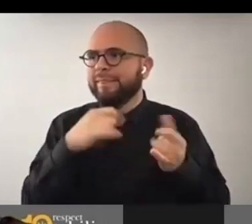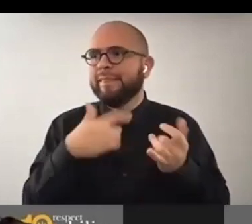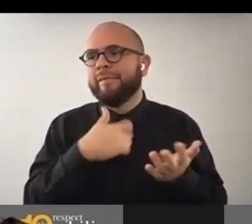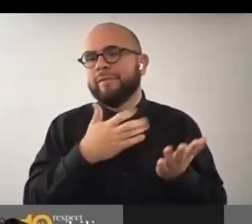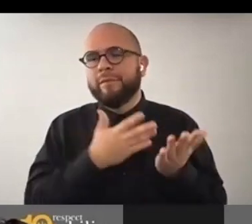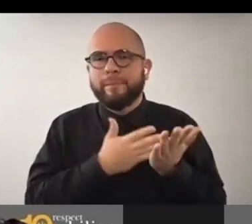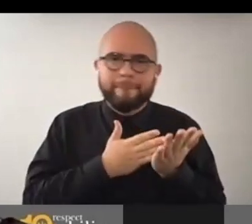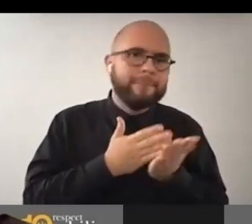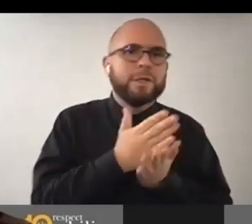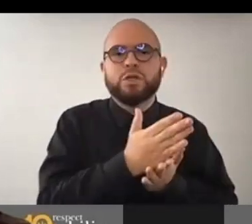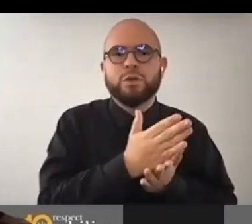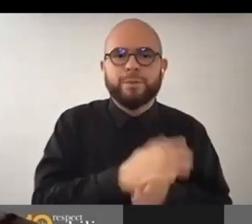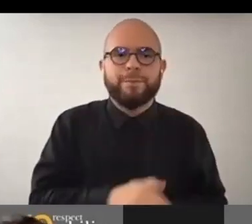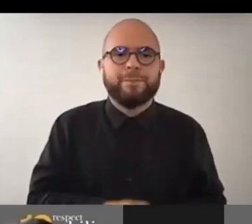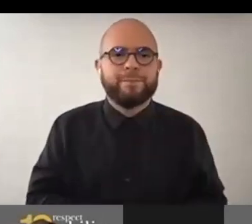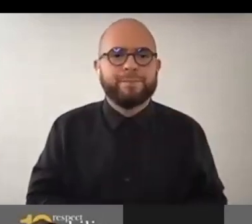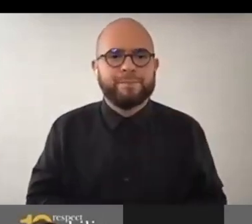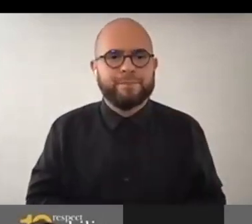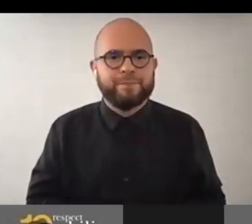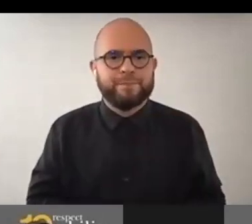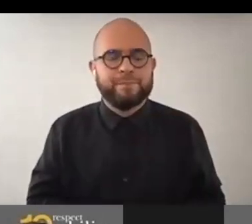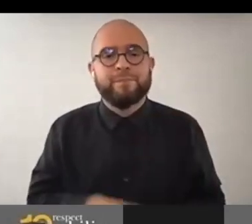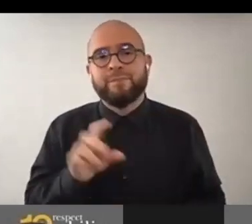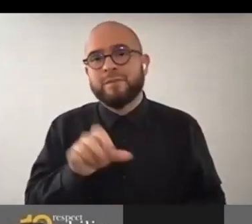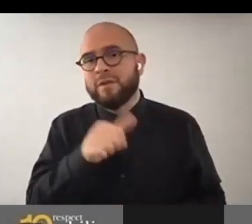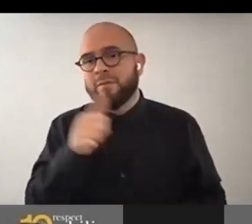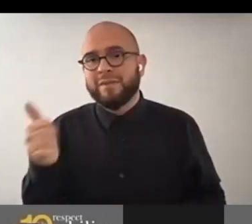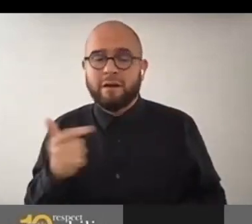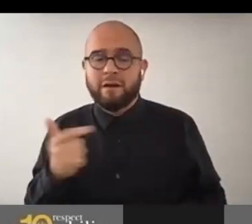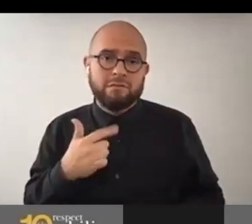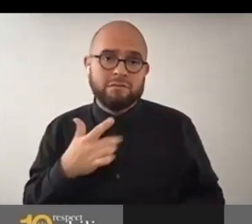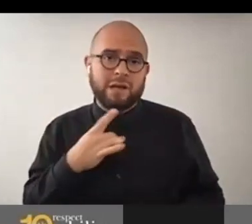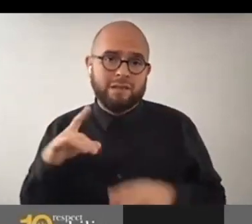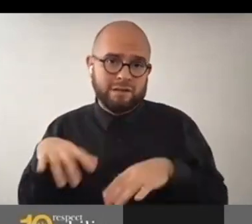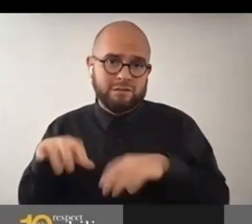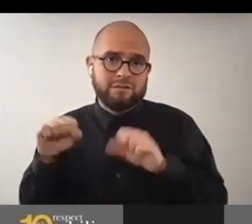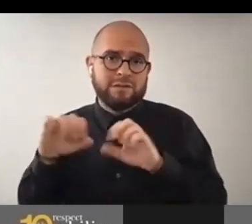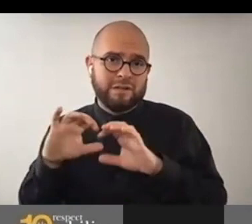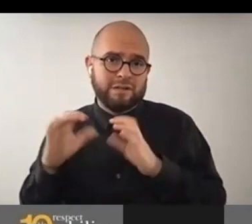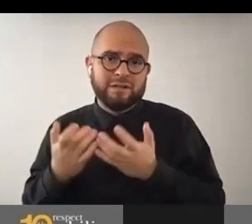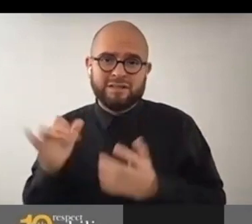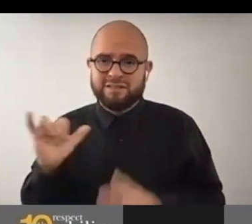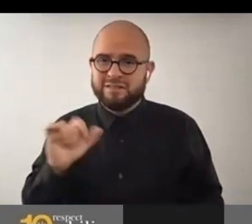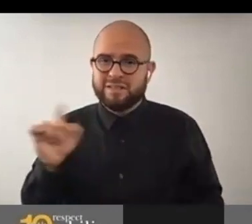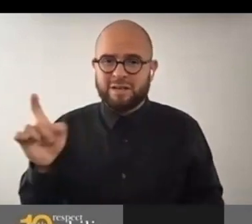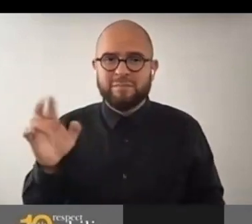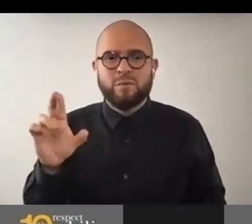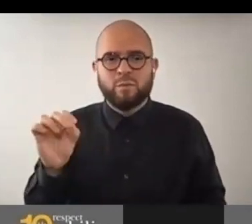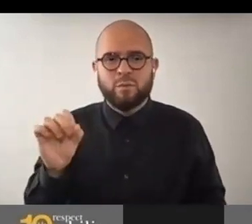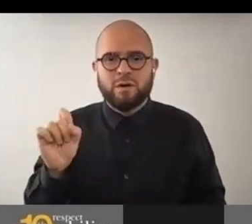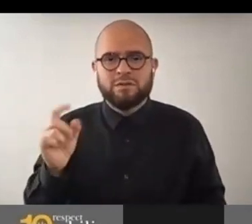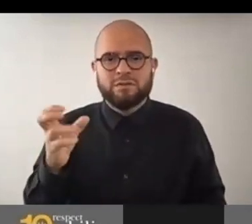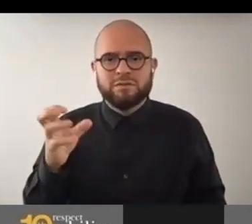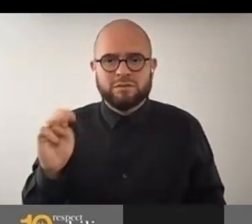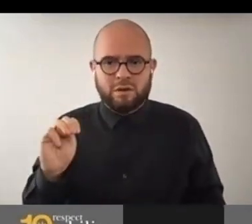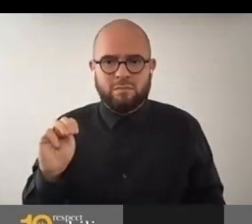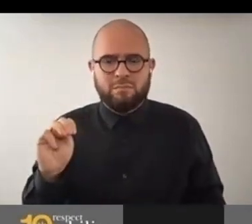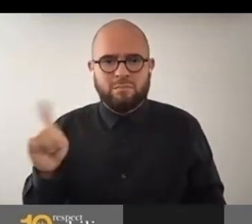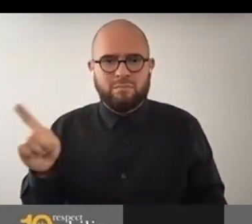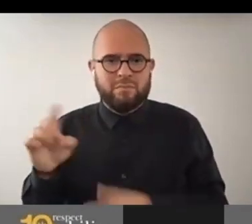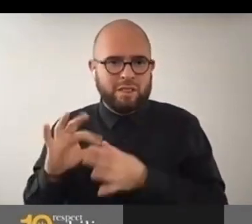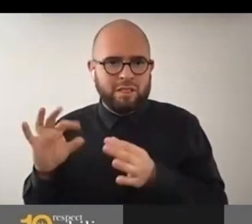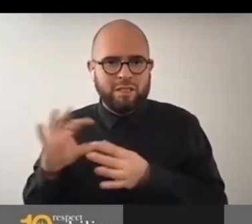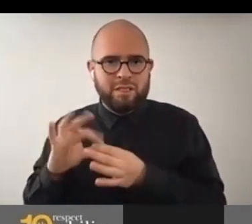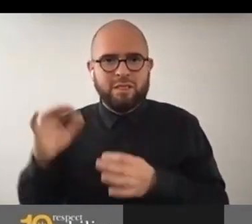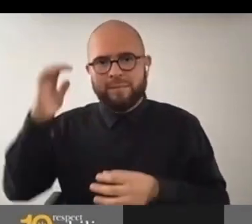Another area, I do like to take classes like Rostam was talking about. And I like